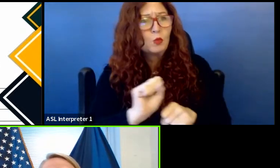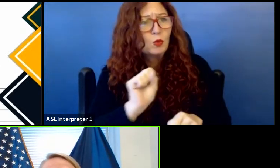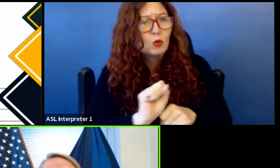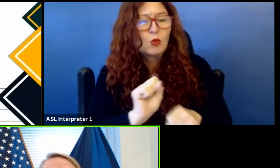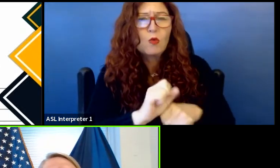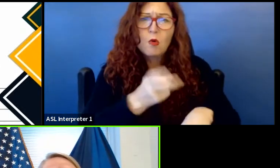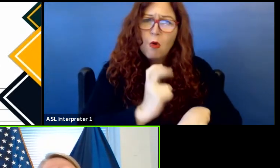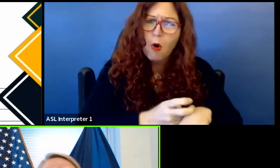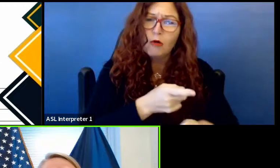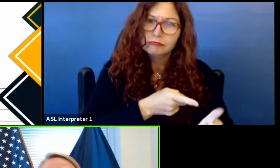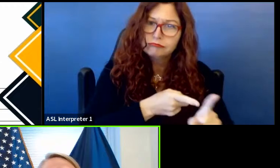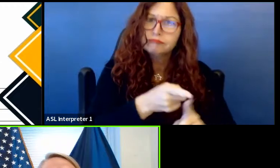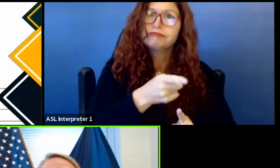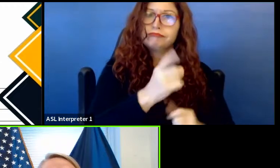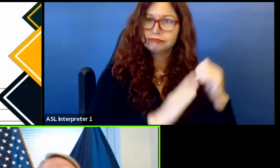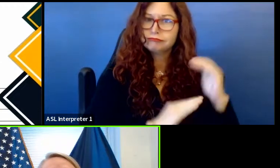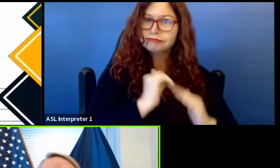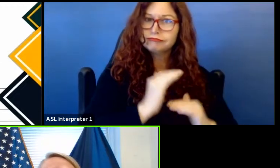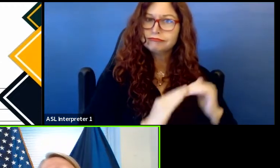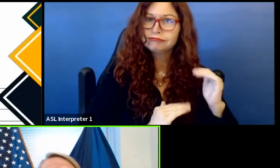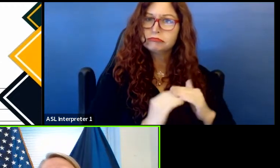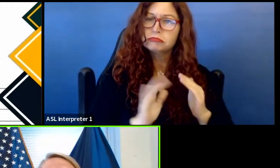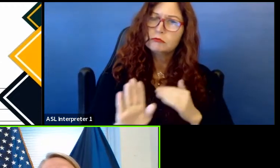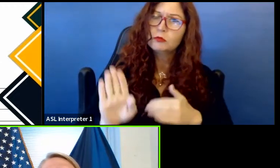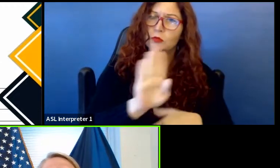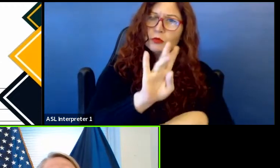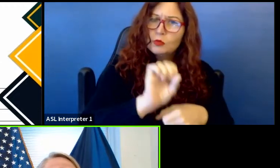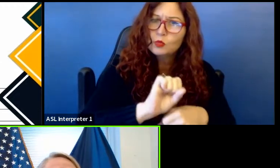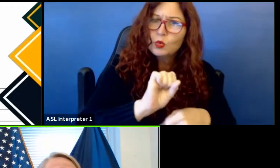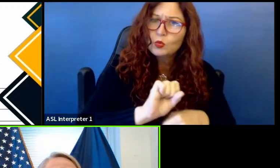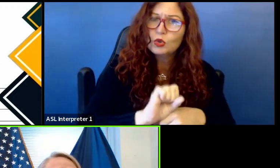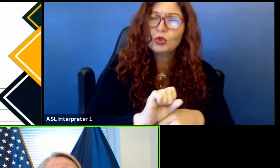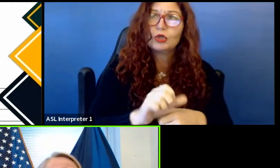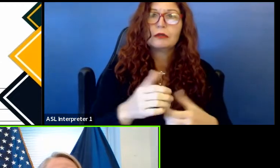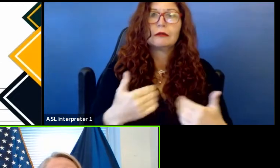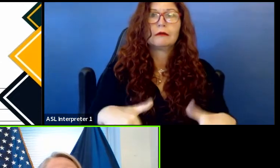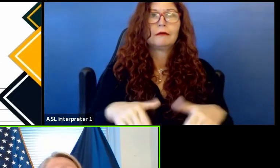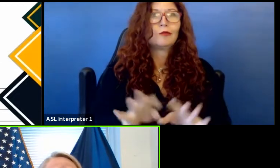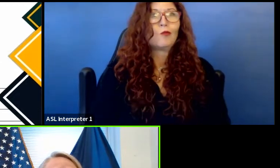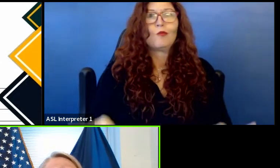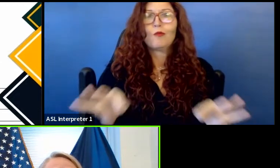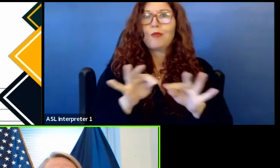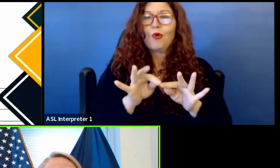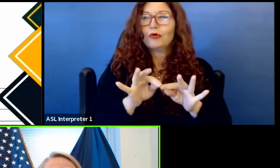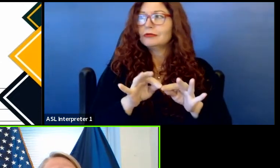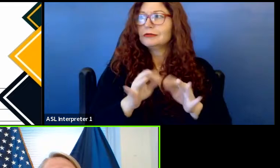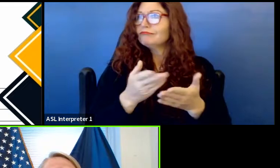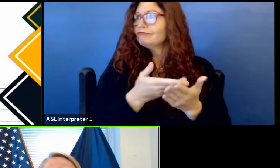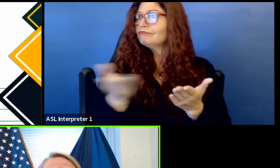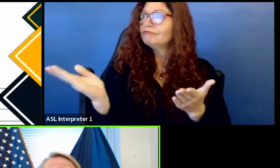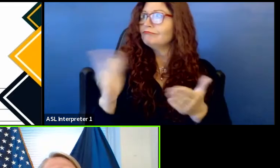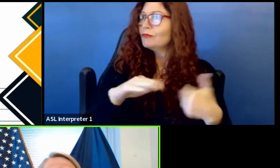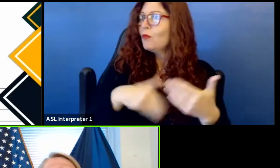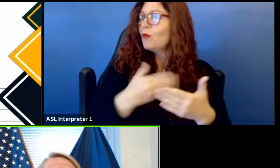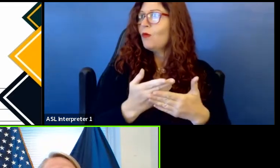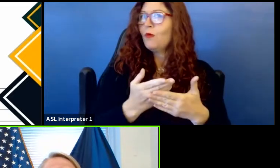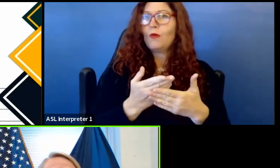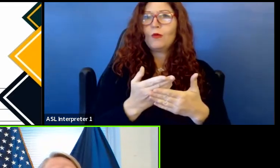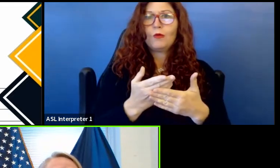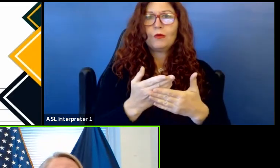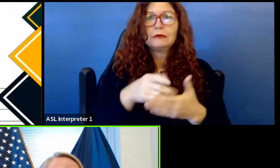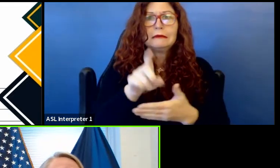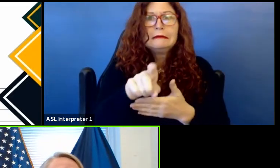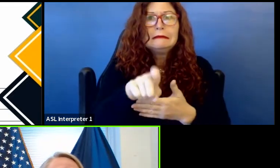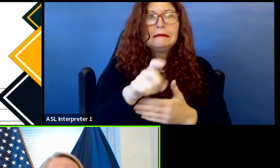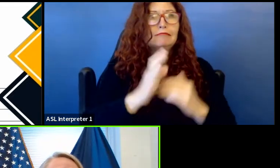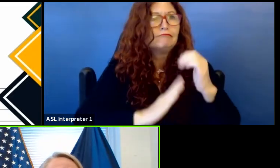industry the work they do shapes and literally provides the physical foundation and environments for much of our lives on a daily basis